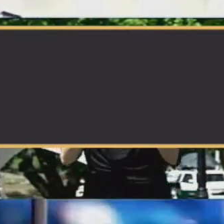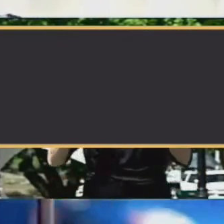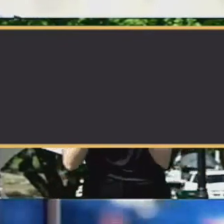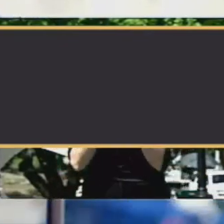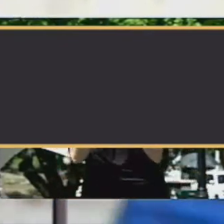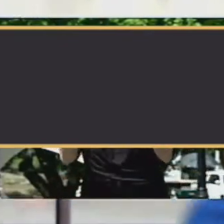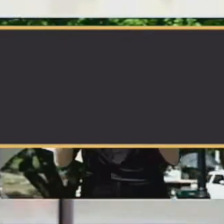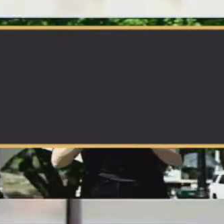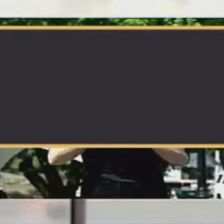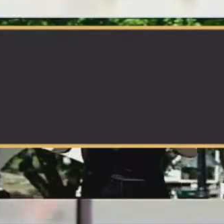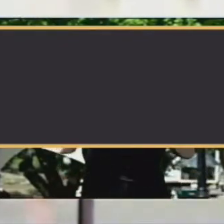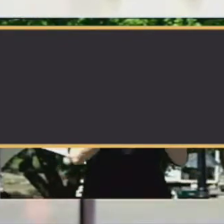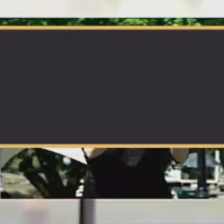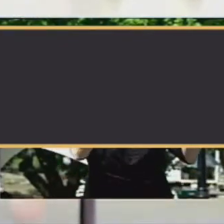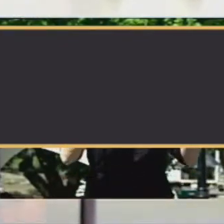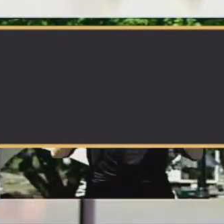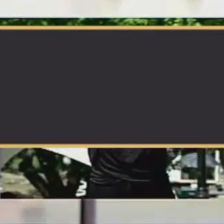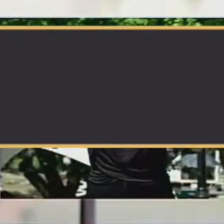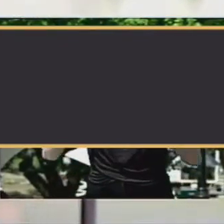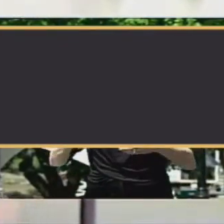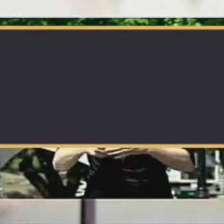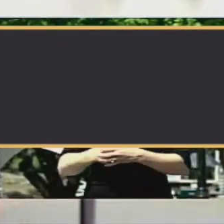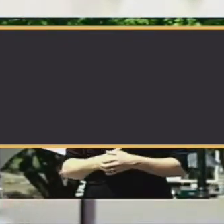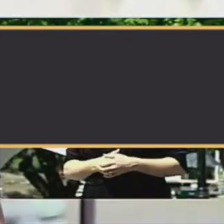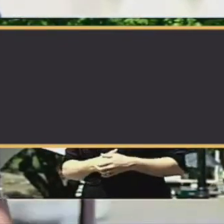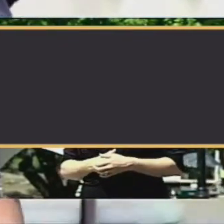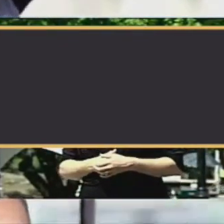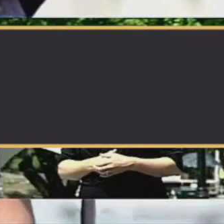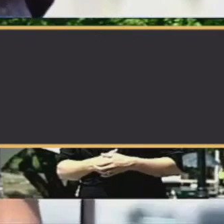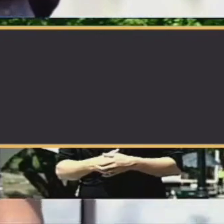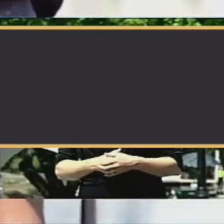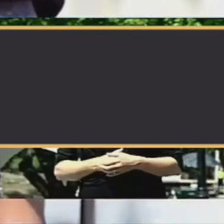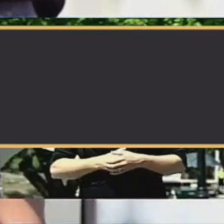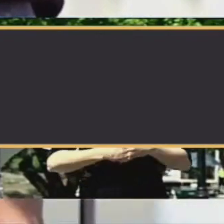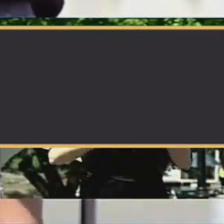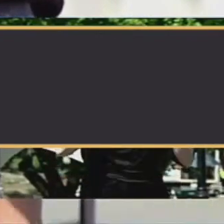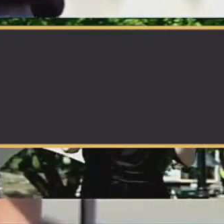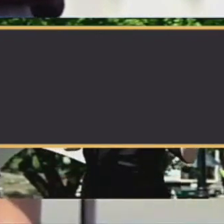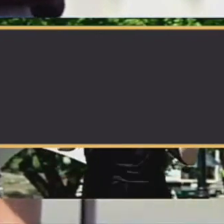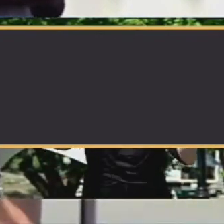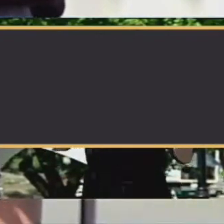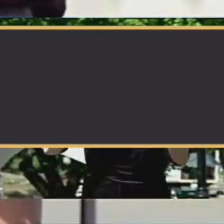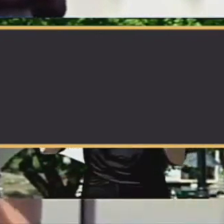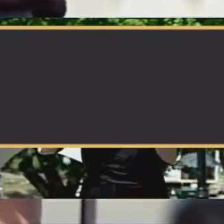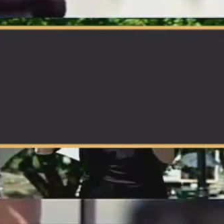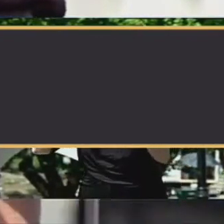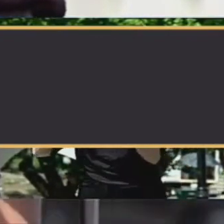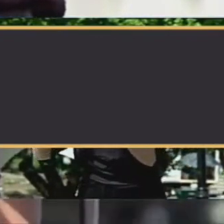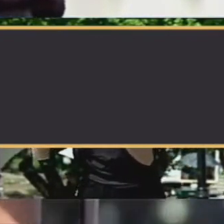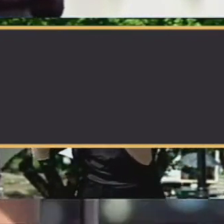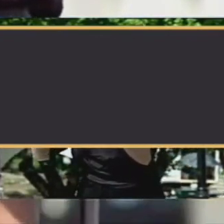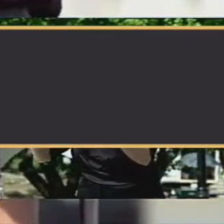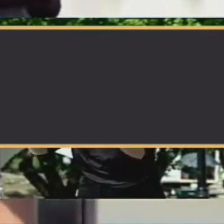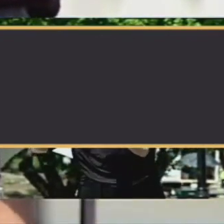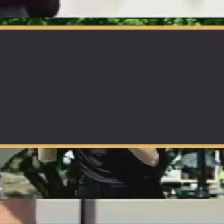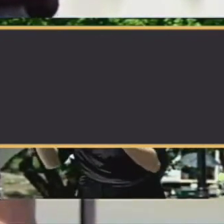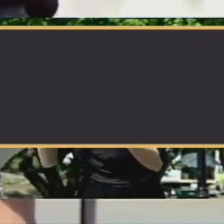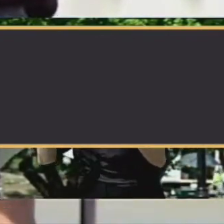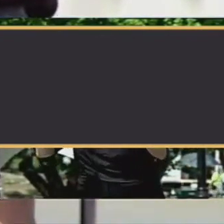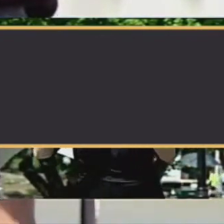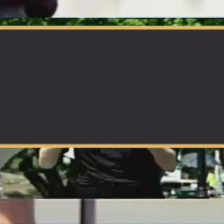and good day, my friends. I thank each of you for being here today.